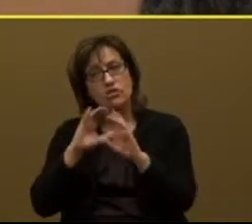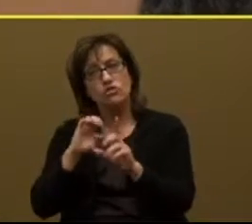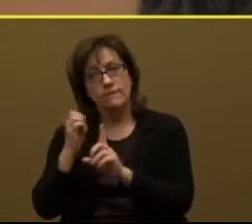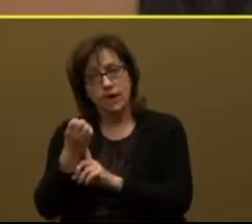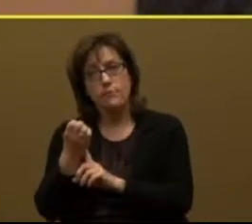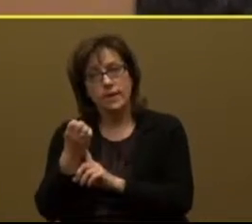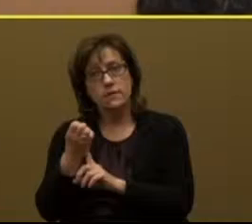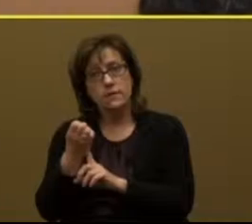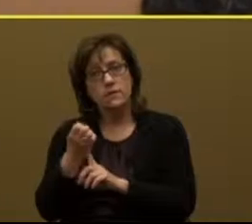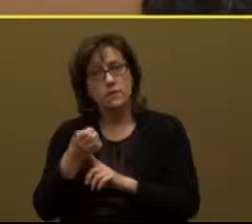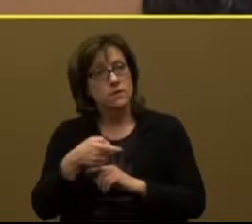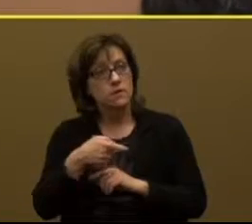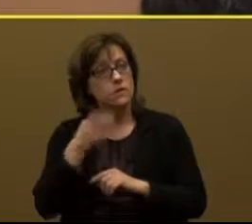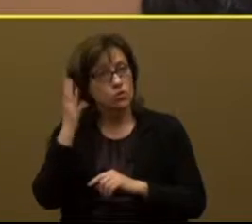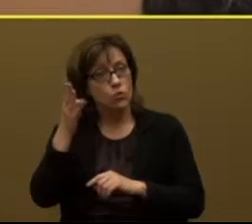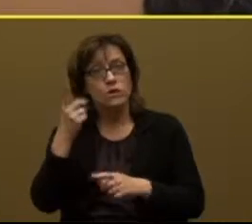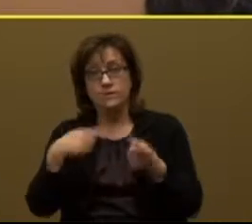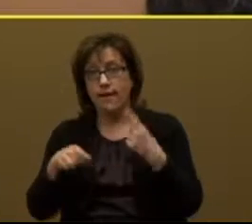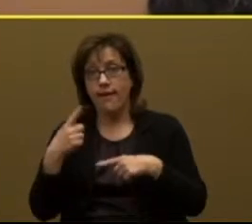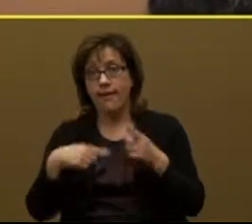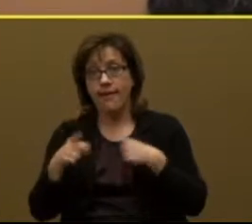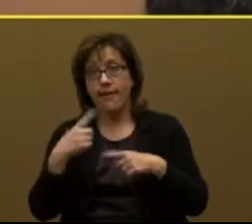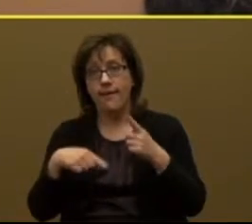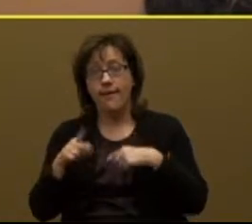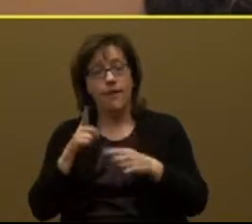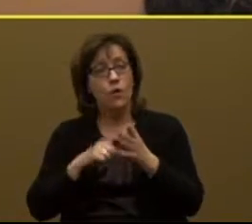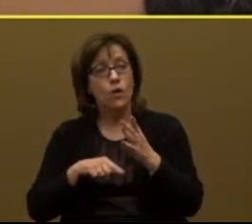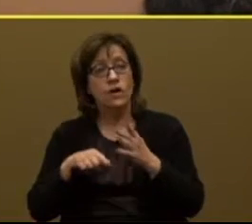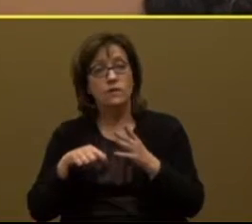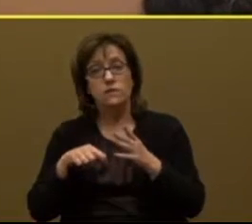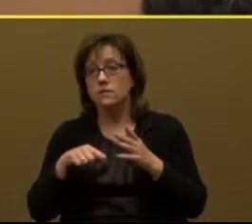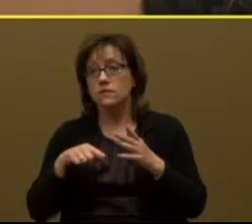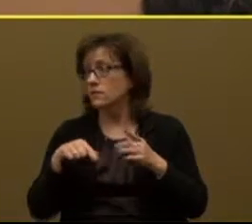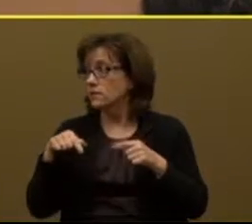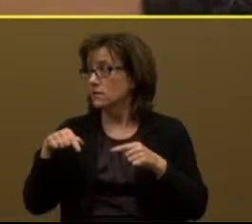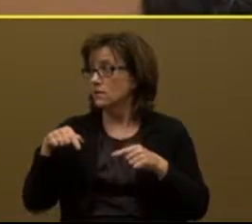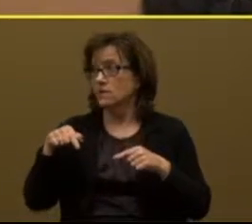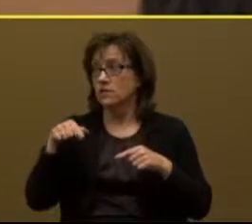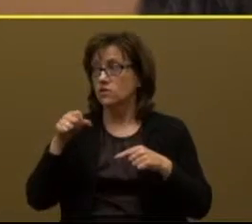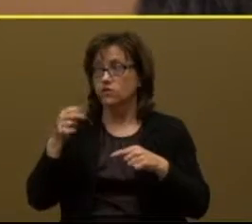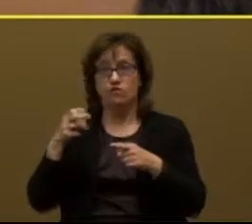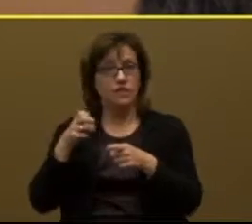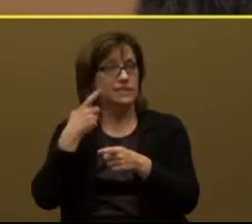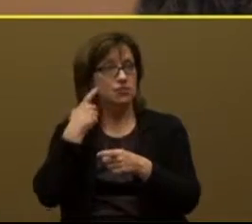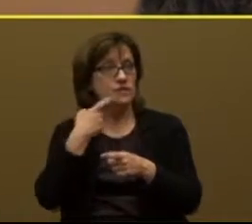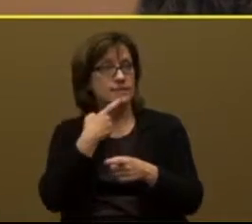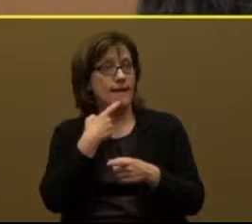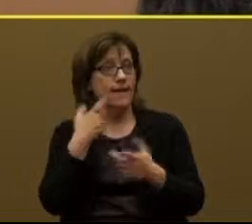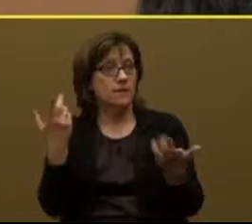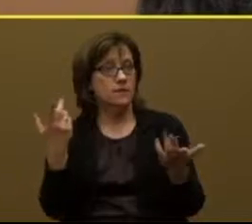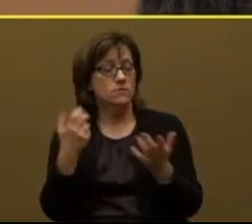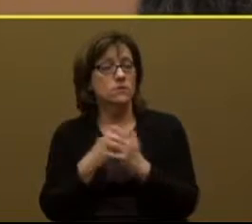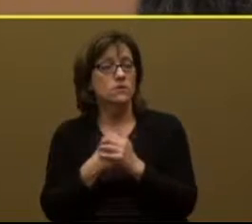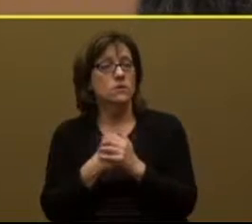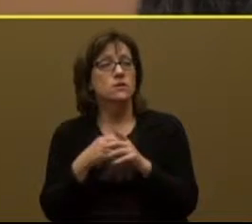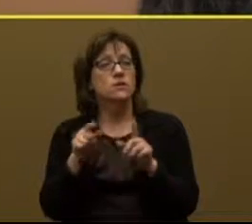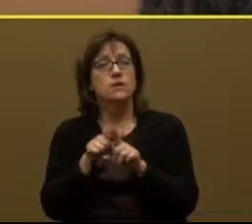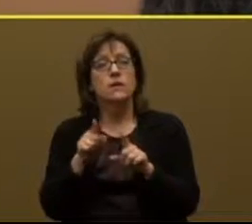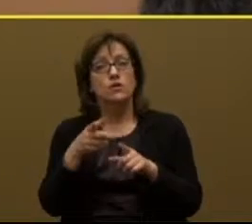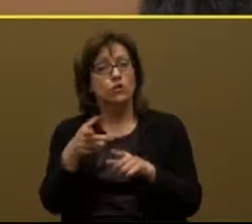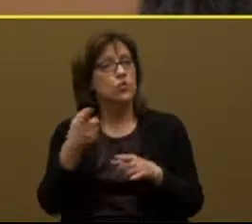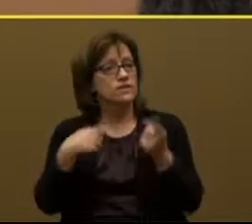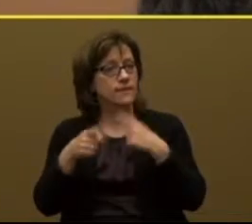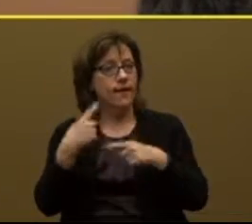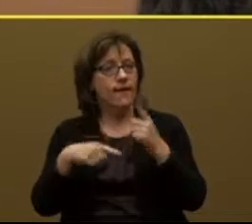environment, you're going to sign what she just said, just like you would for anything that you were doing. You're going to